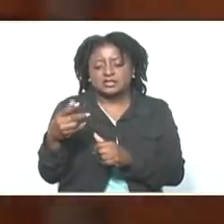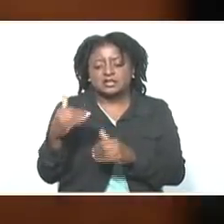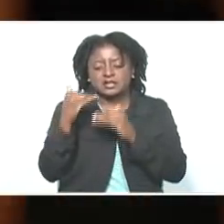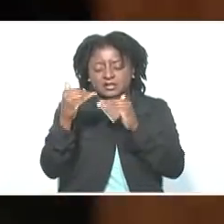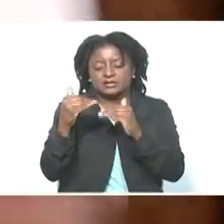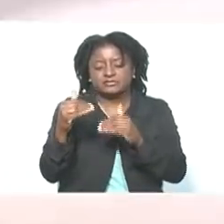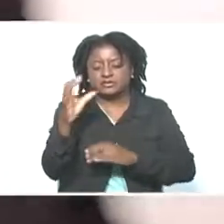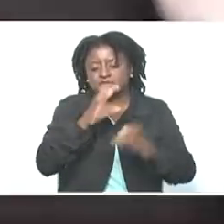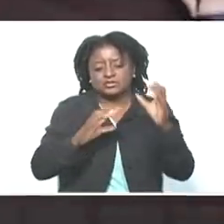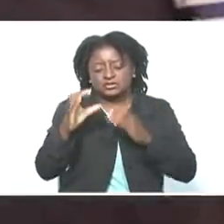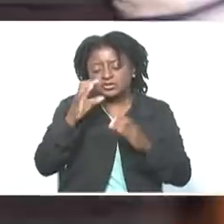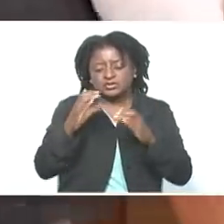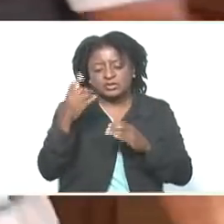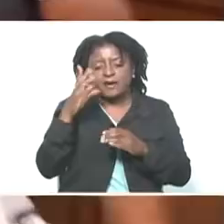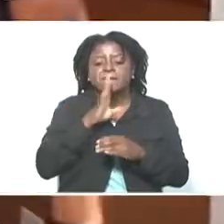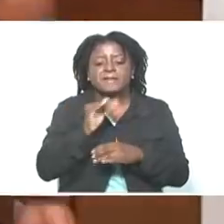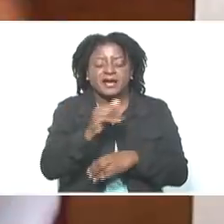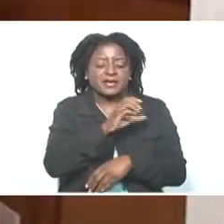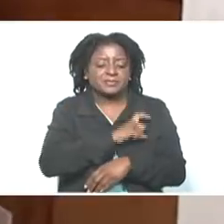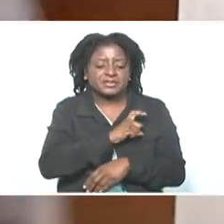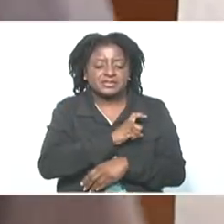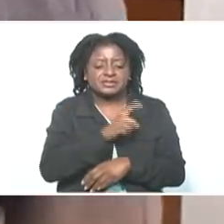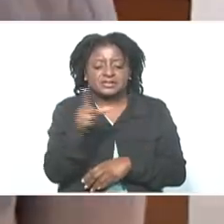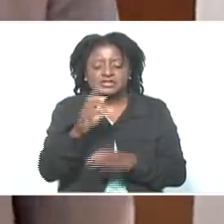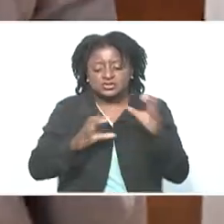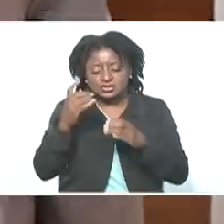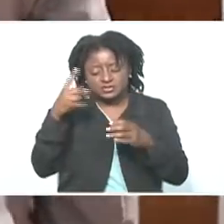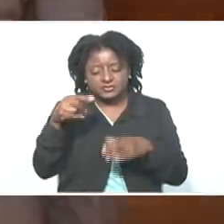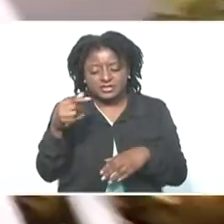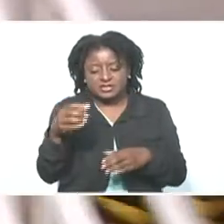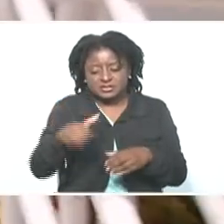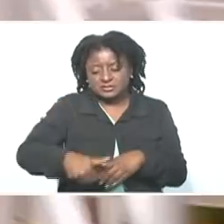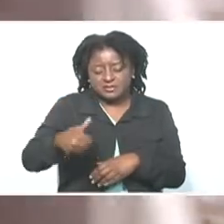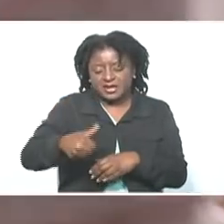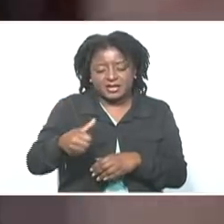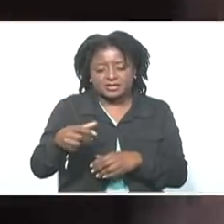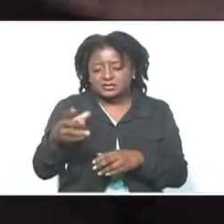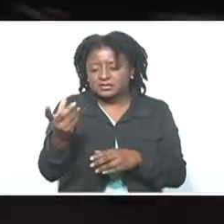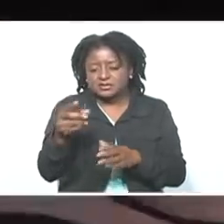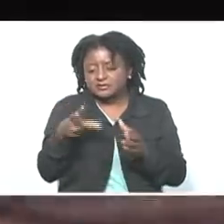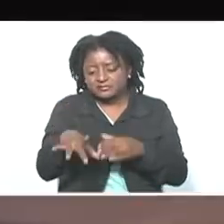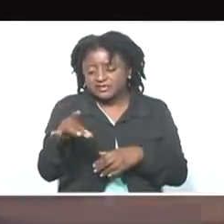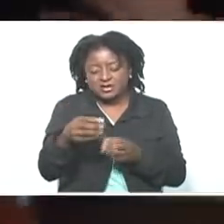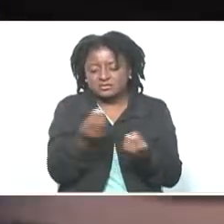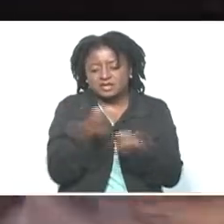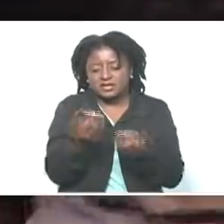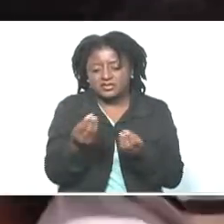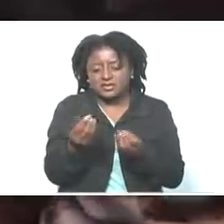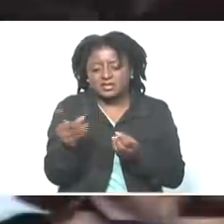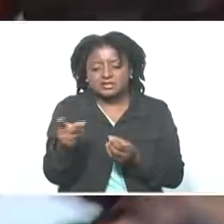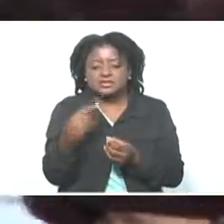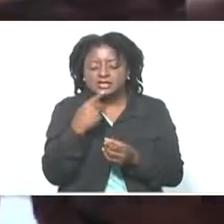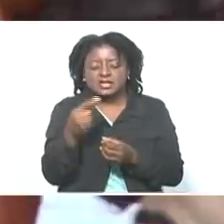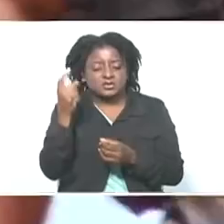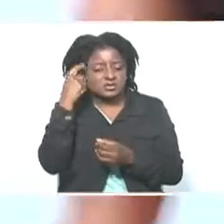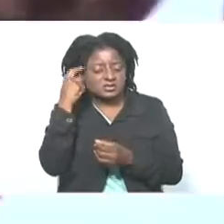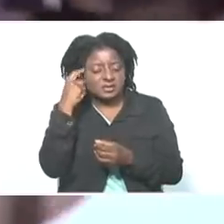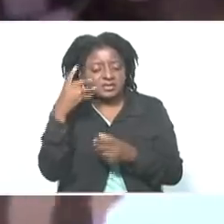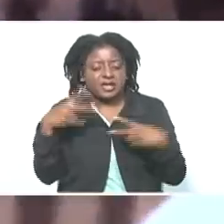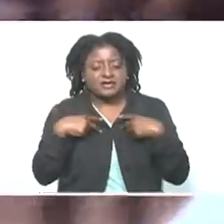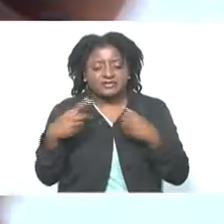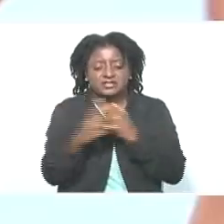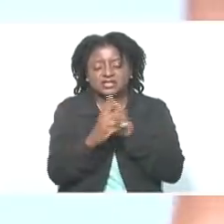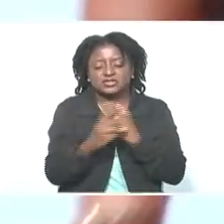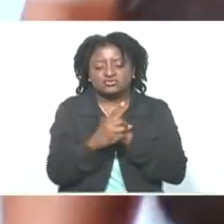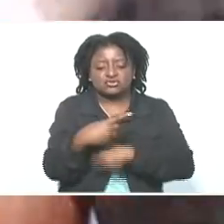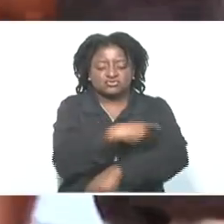searched but turned up nothing. Officials told him that he was suspected of having dangerous drugs and was later arrested. Authorities took him to the